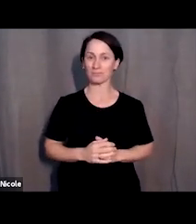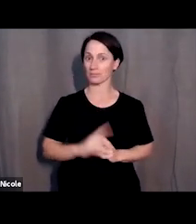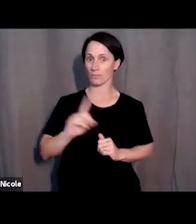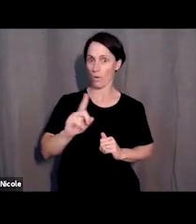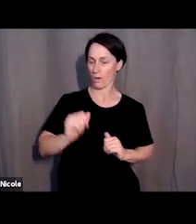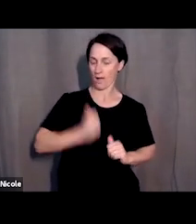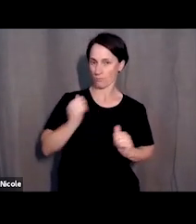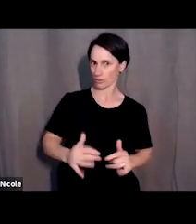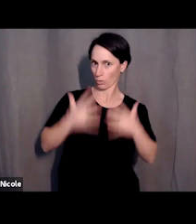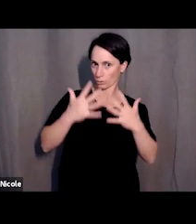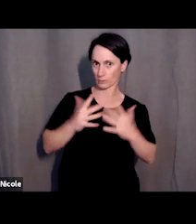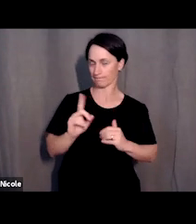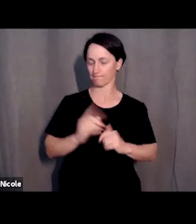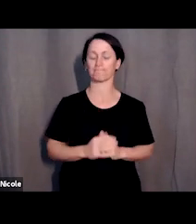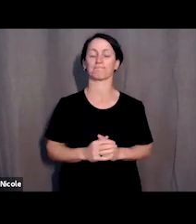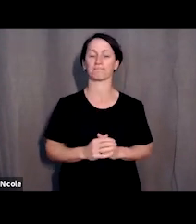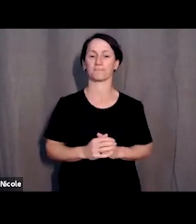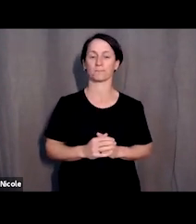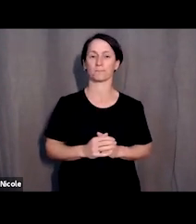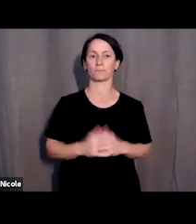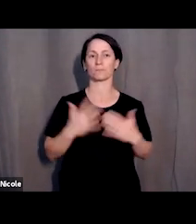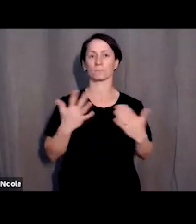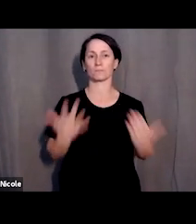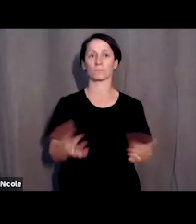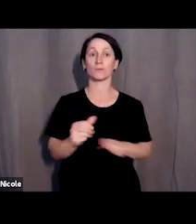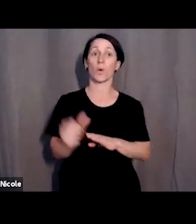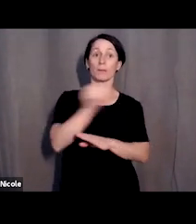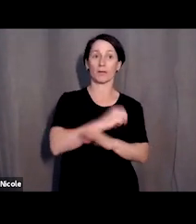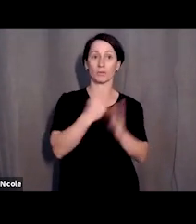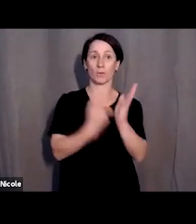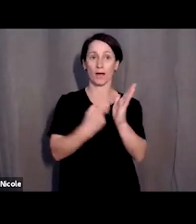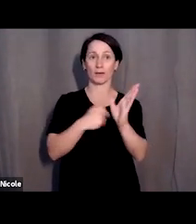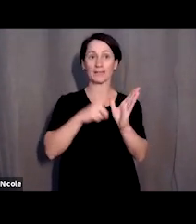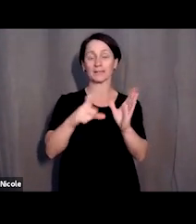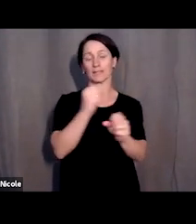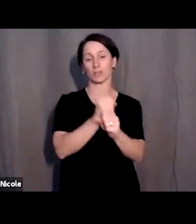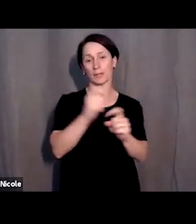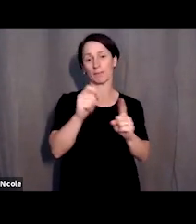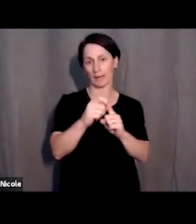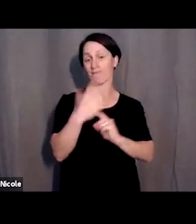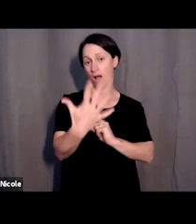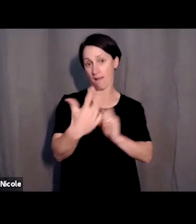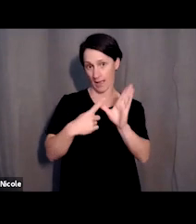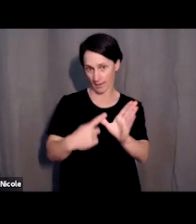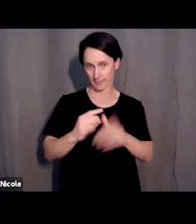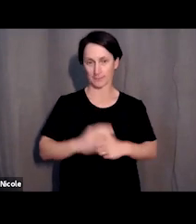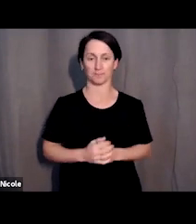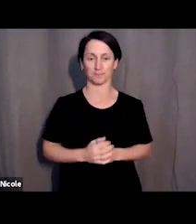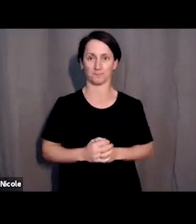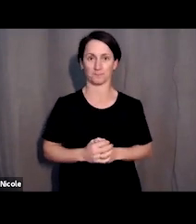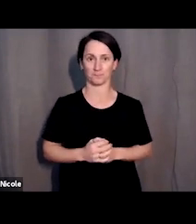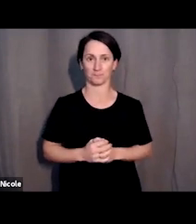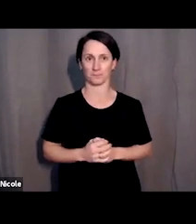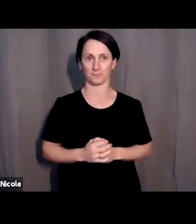out? Well, going back to the Royal Australian College of GPs 5As, and just looking